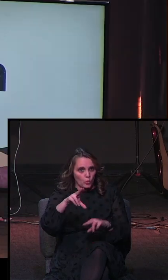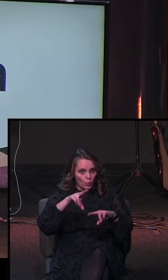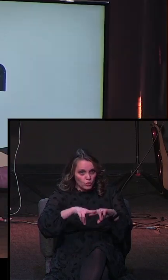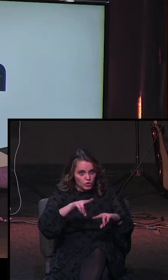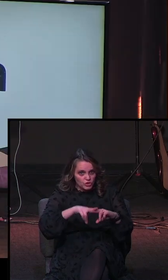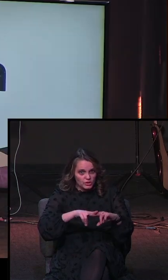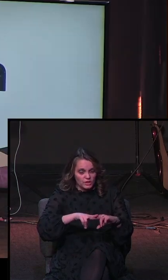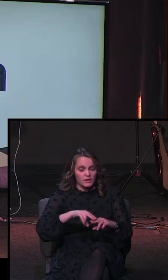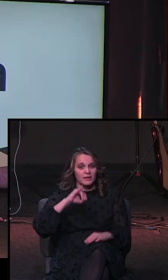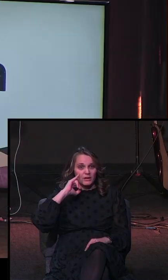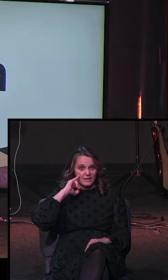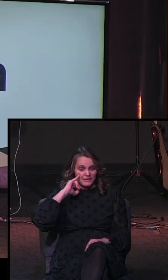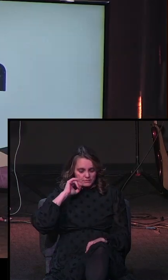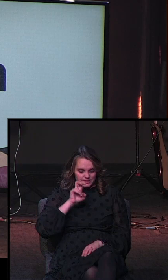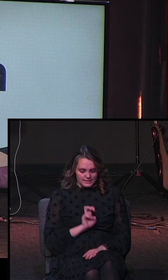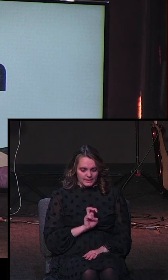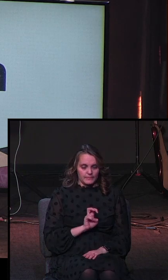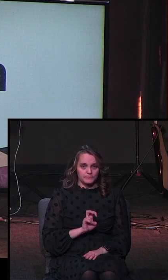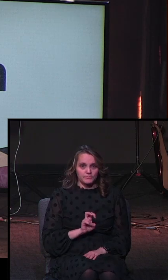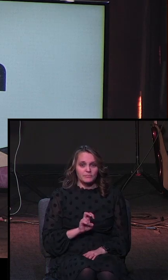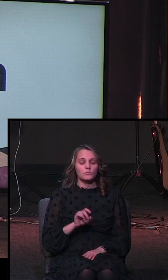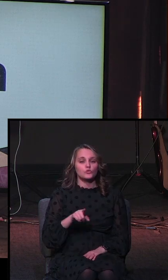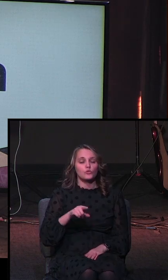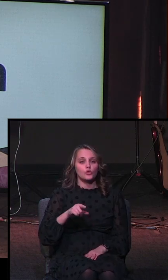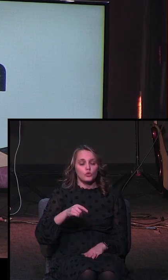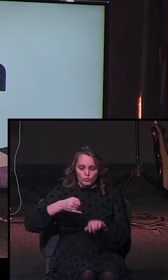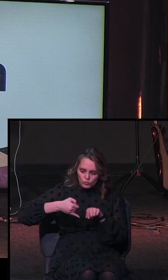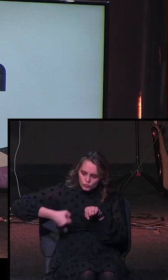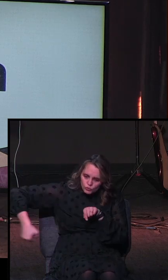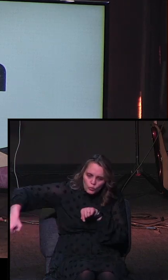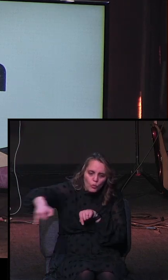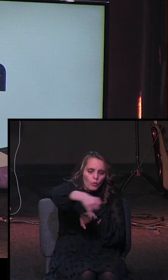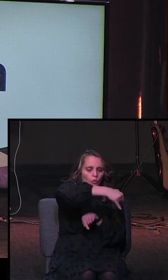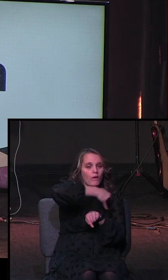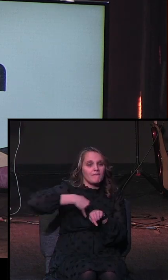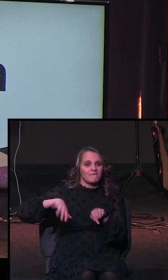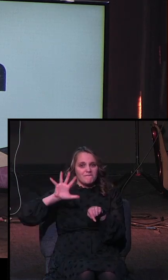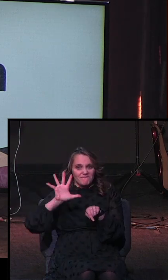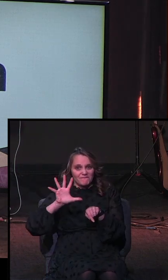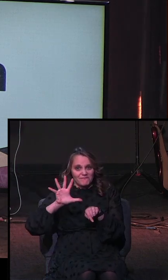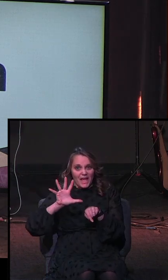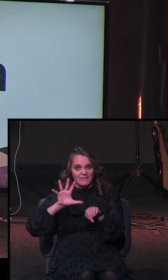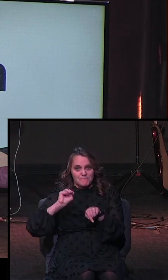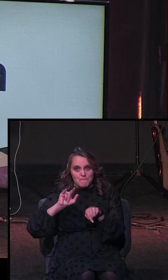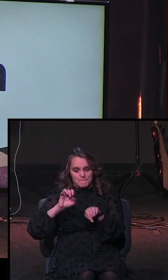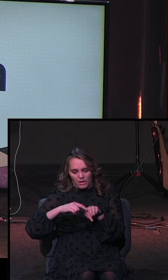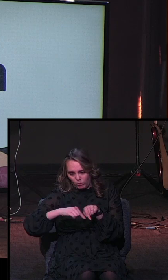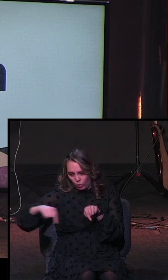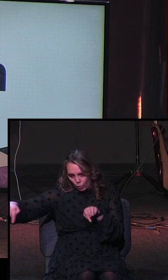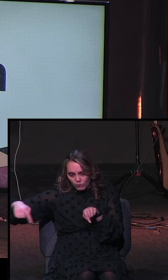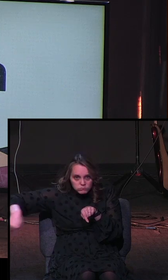draw a 5-mile radius circle from your chair where you're sitting, there's a study done that I think it was